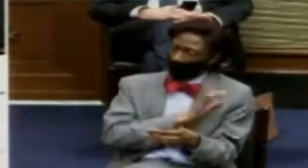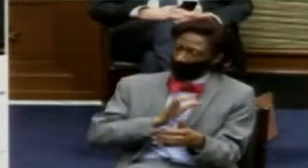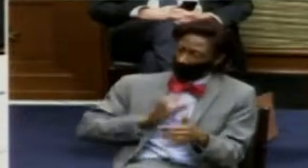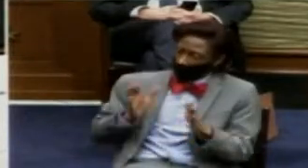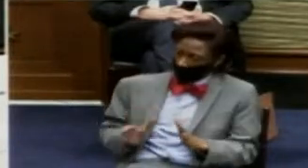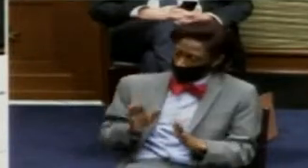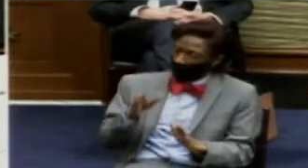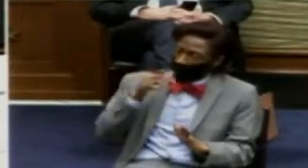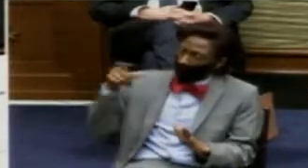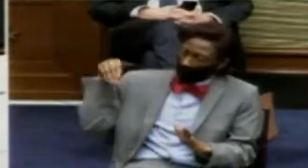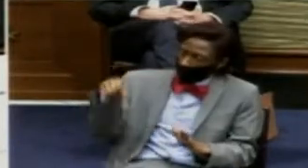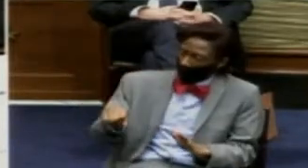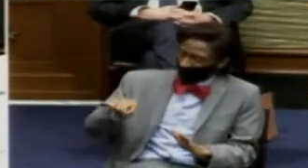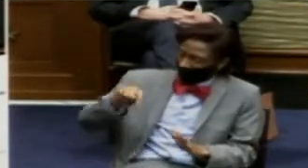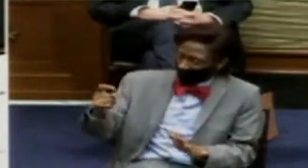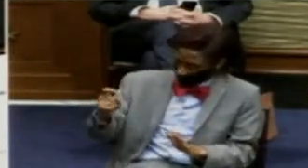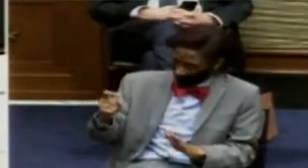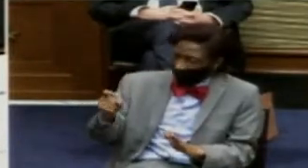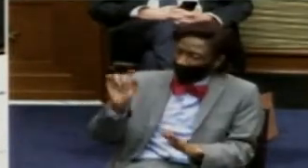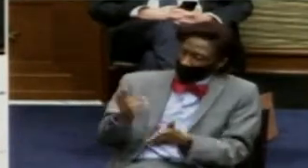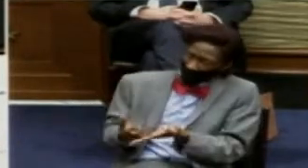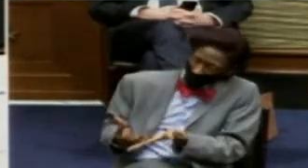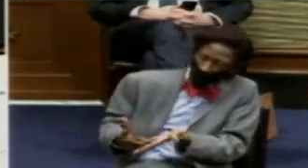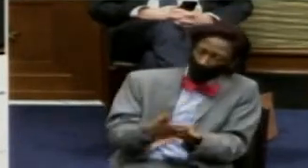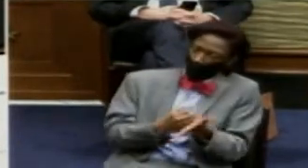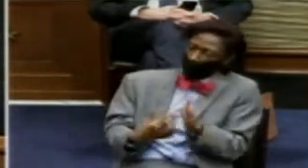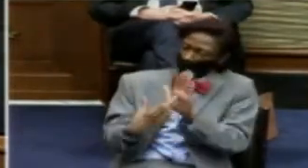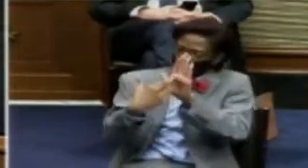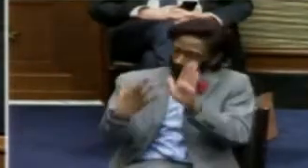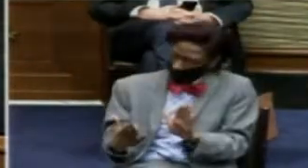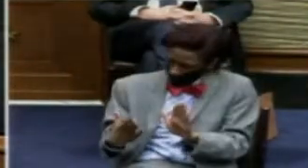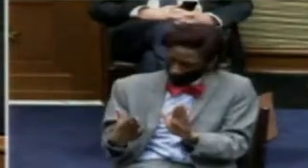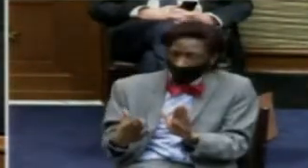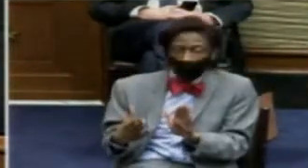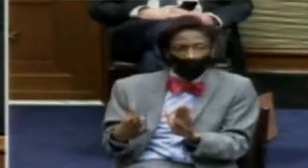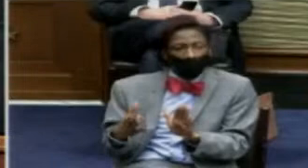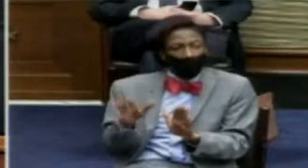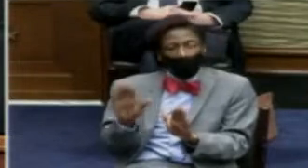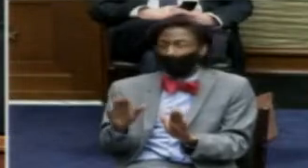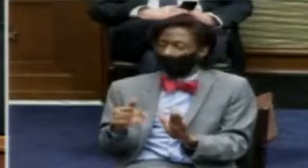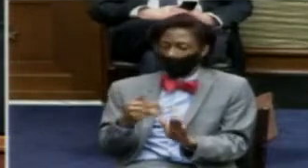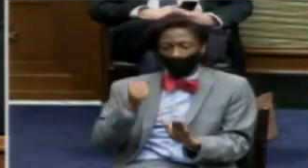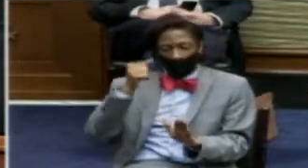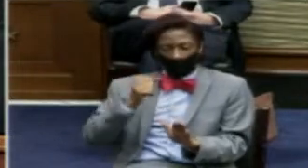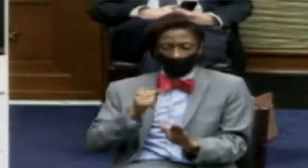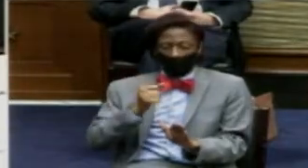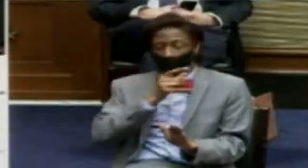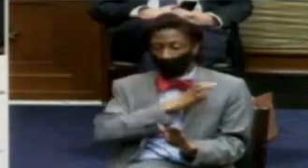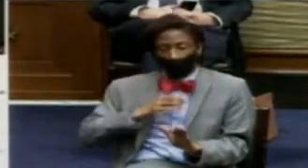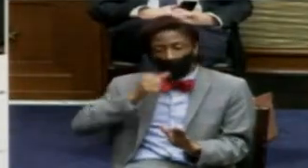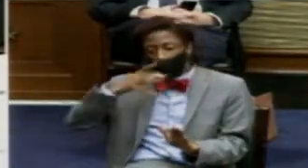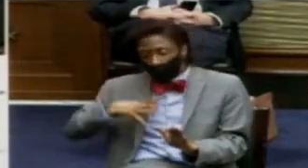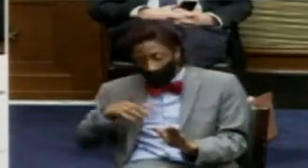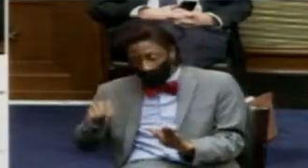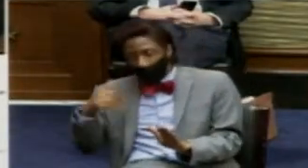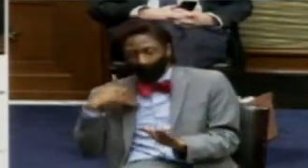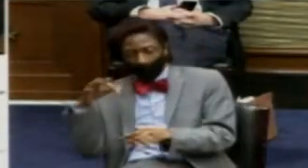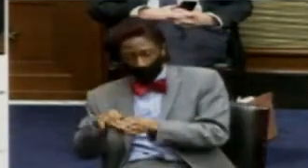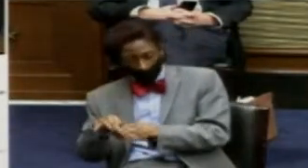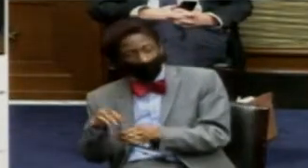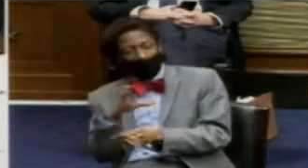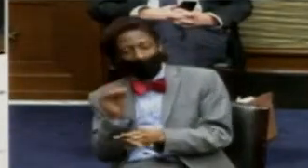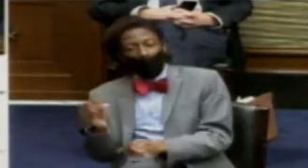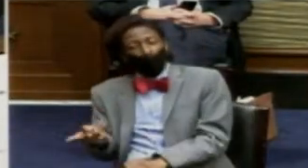pays taxes Maryland as a state? deserves And representation. then you would have 2 U.S. senators? Our congresswoman should have a vote, and we should have 2